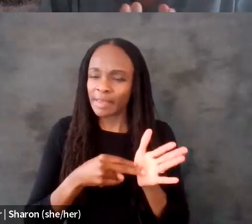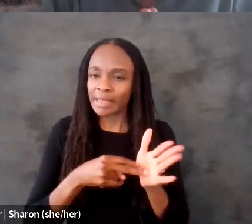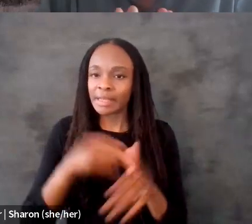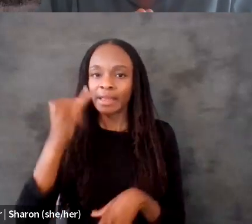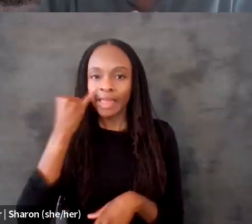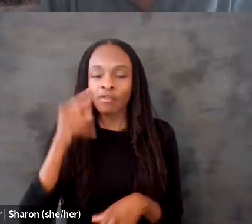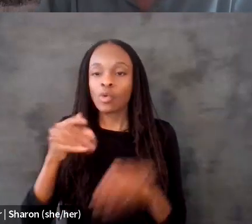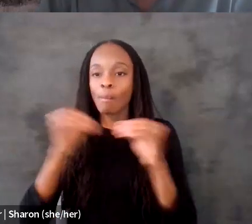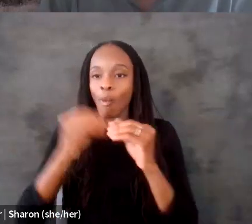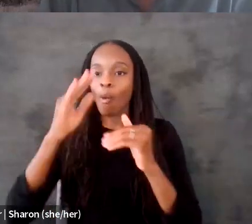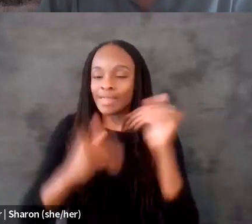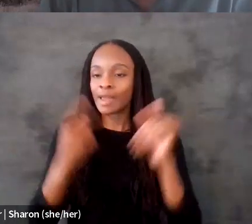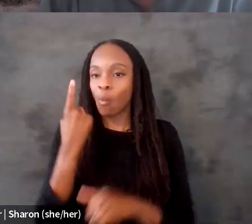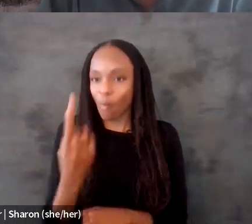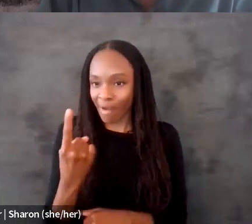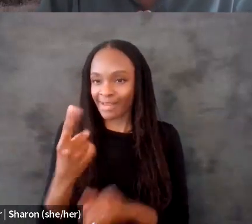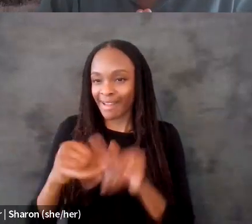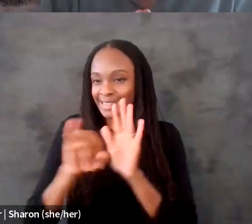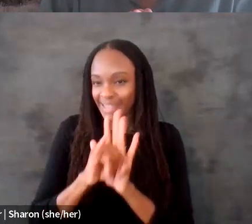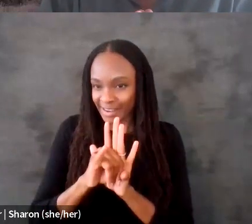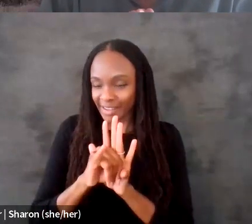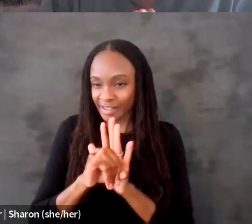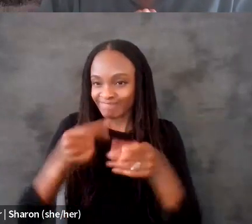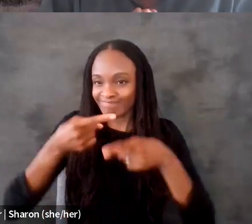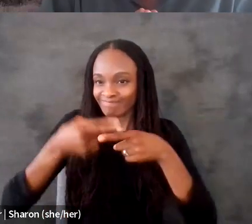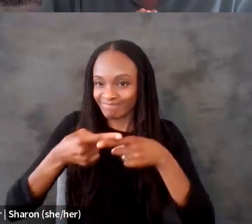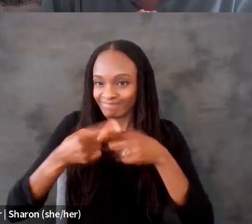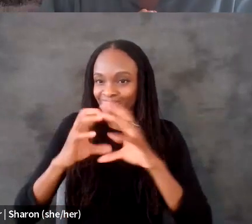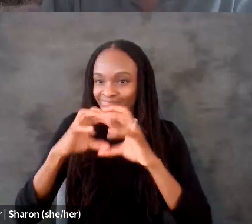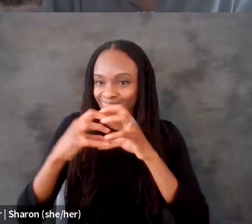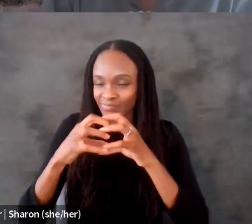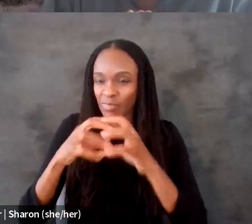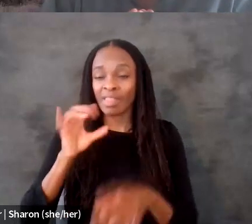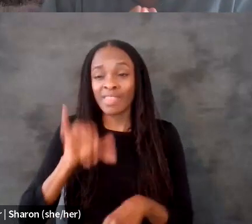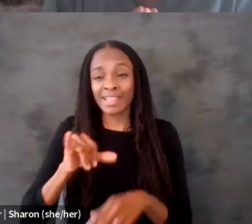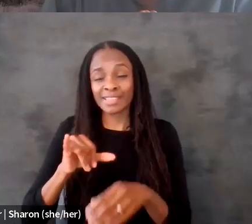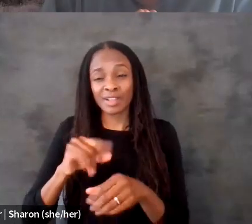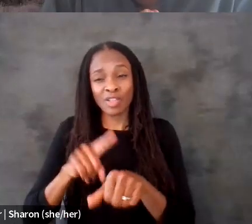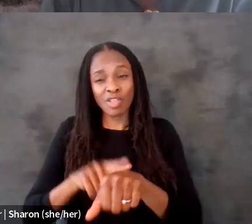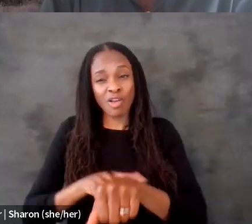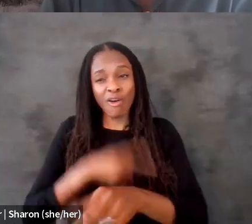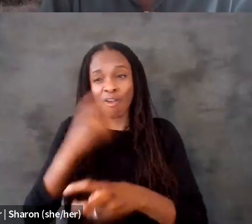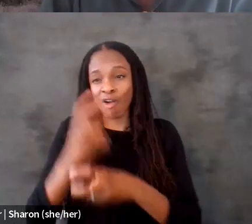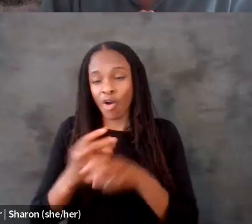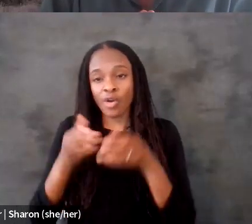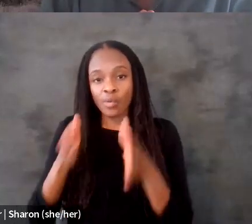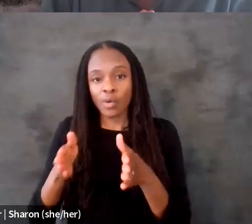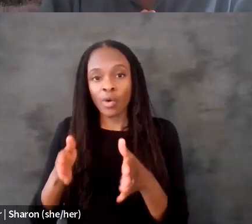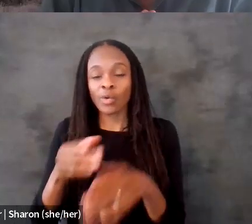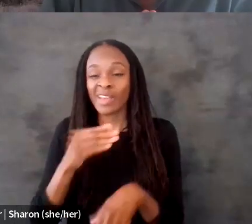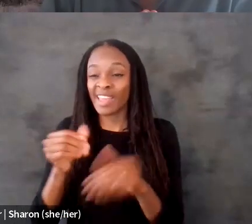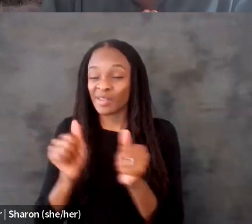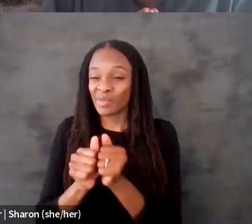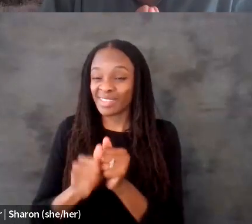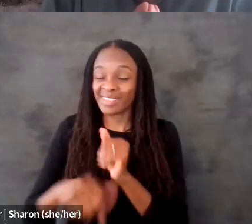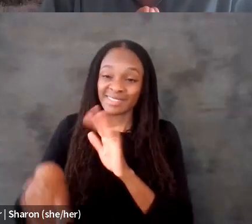more than just one identity. But that has become a long, hard road. And with the backlashes happening across the